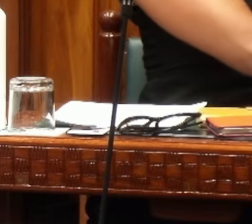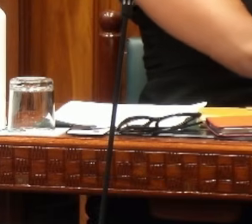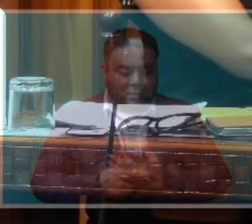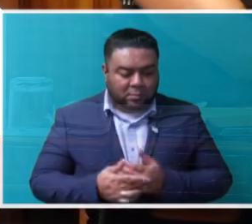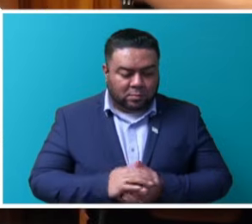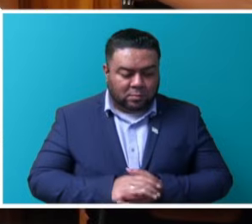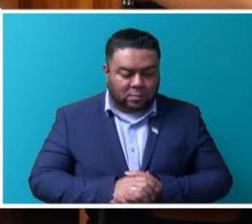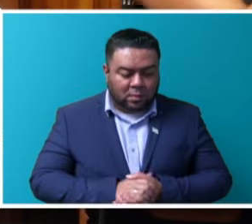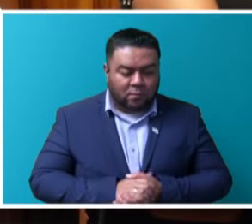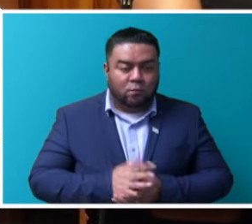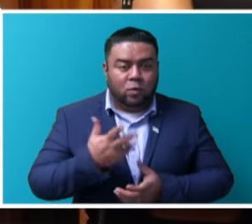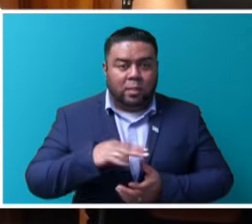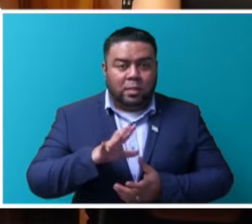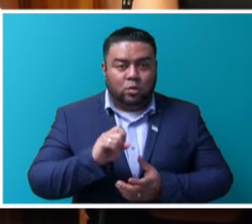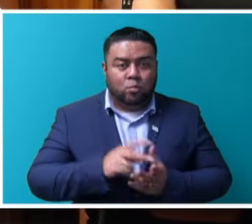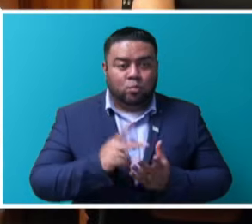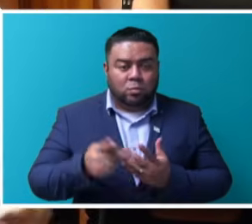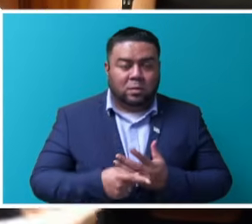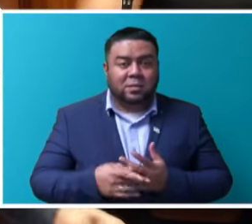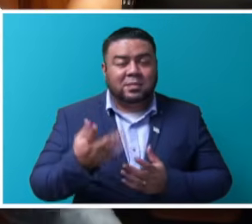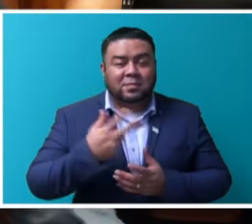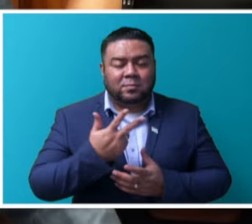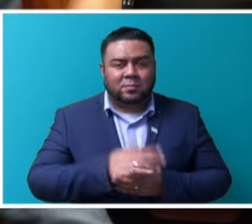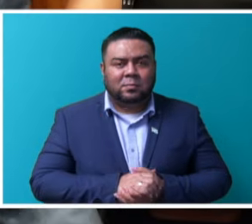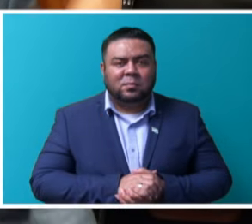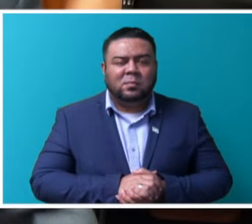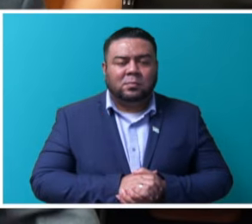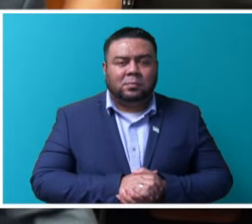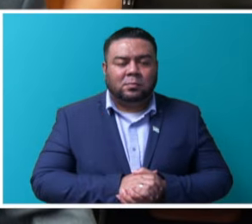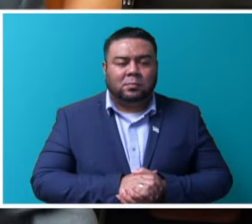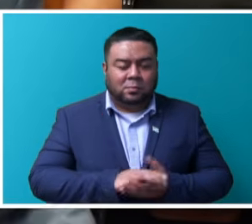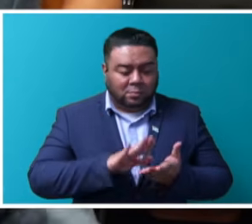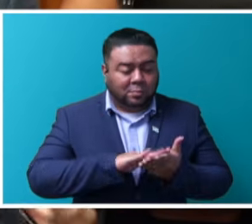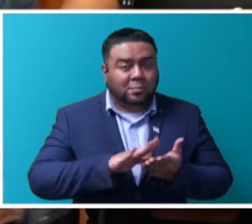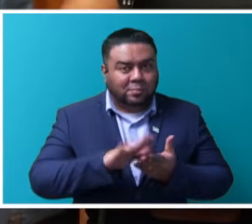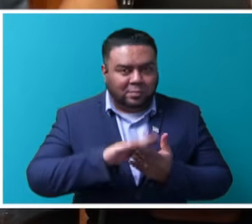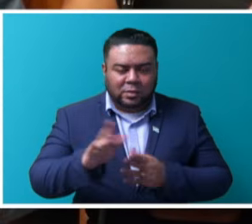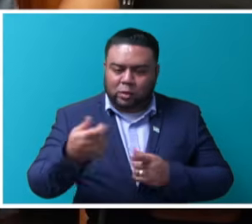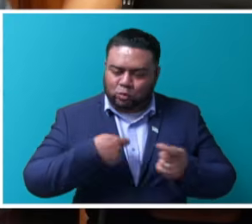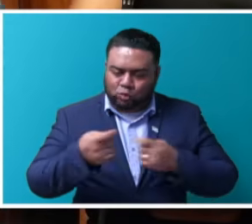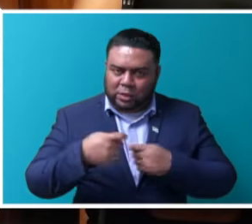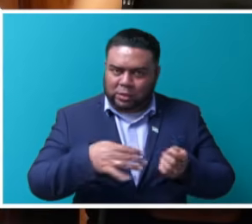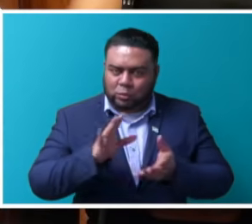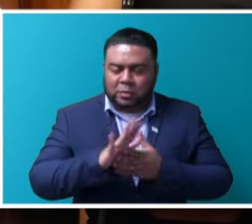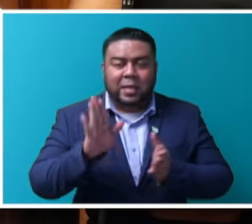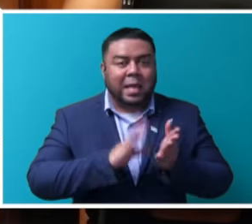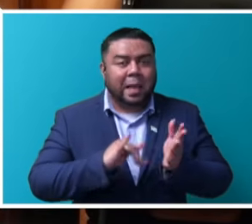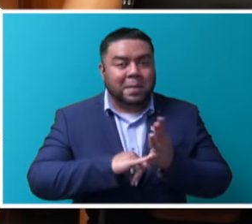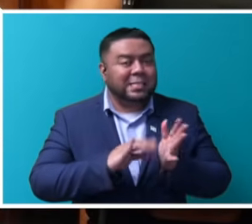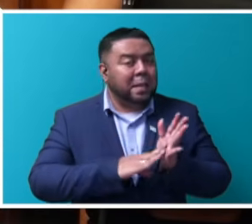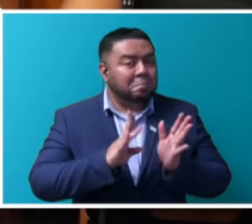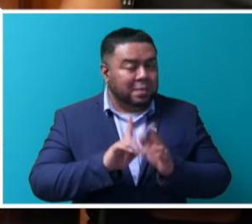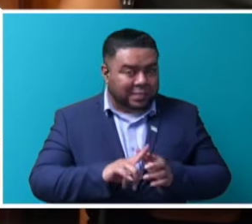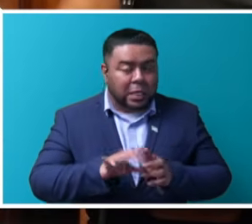Liku project. A sum of $30 million is provided in this budget. Trade, cooperatives, MSMEs and